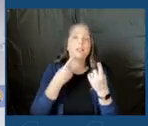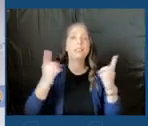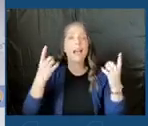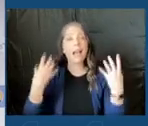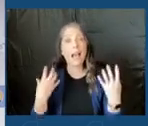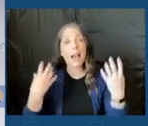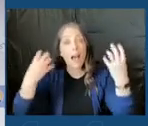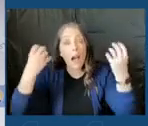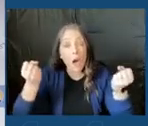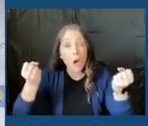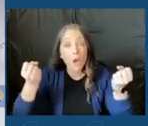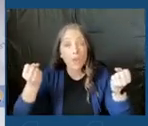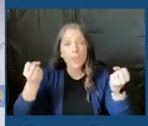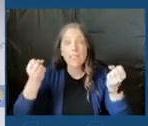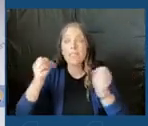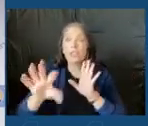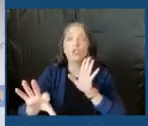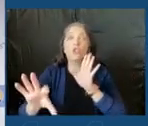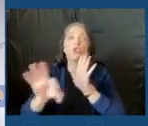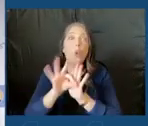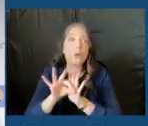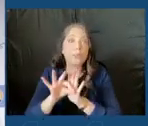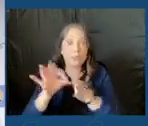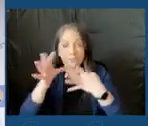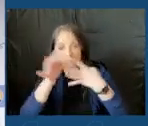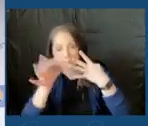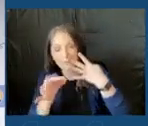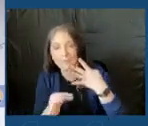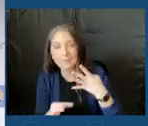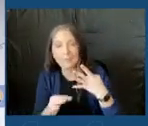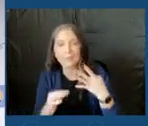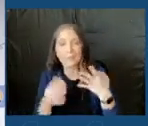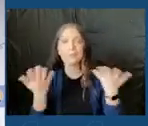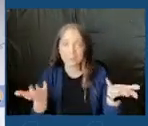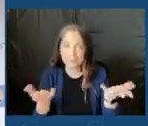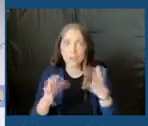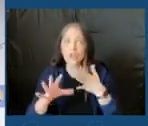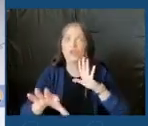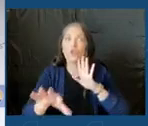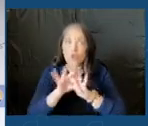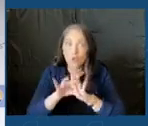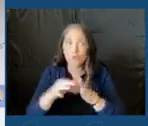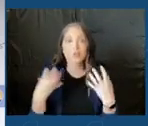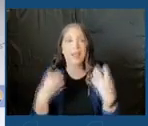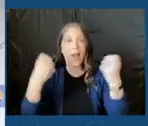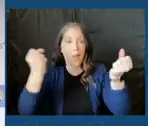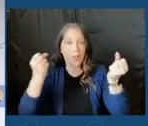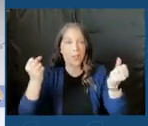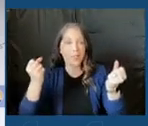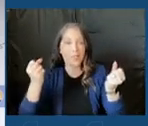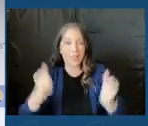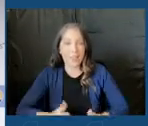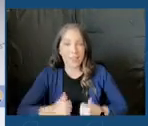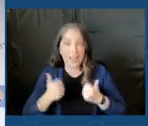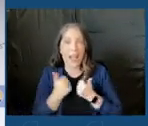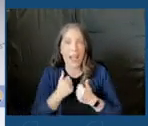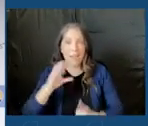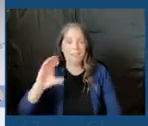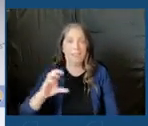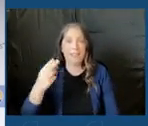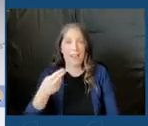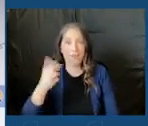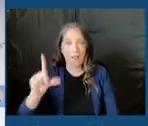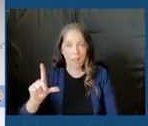else, a choice. Hence, choose healthy life. If ever there was power in